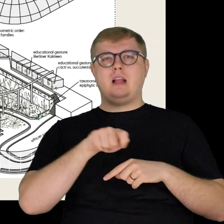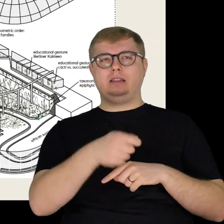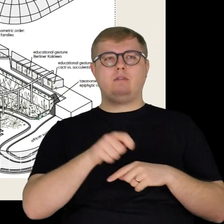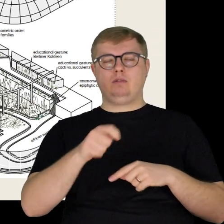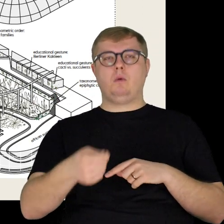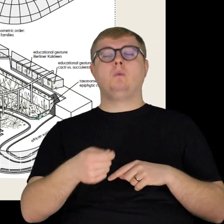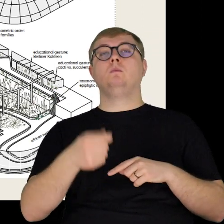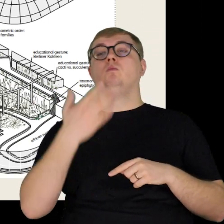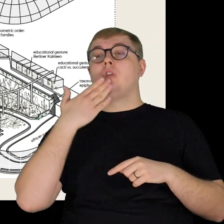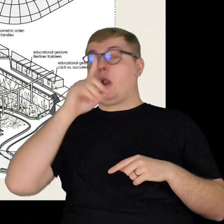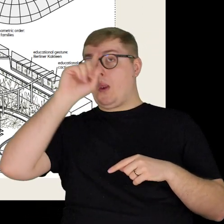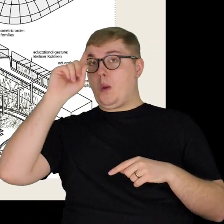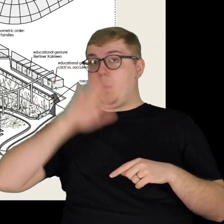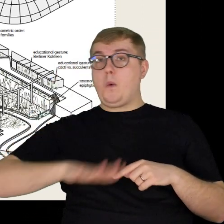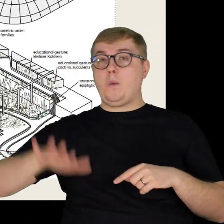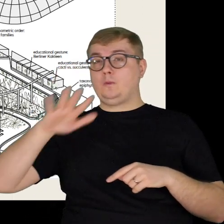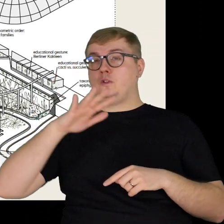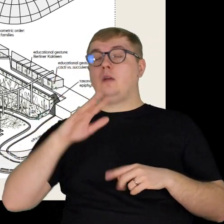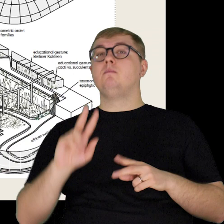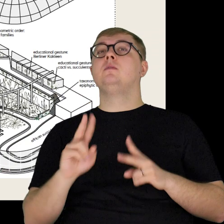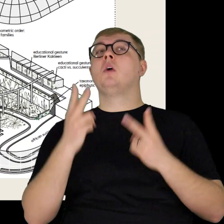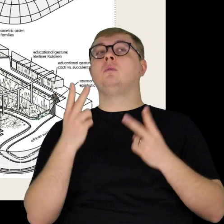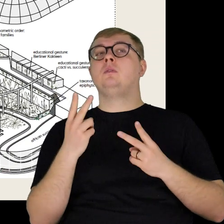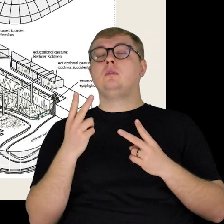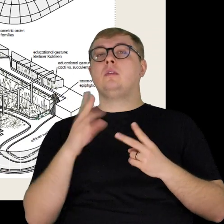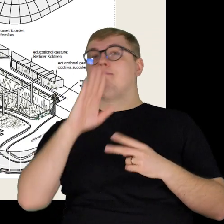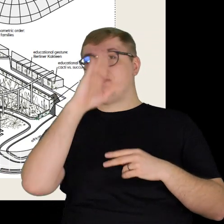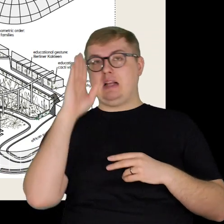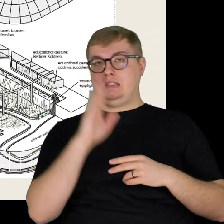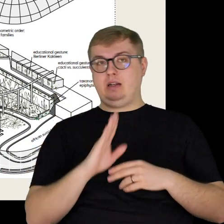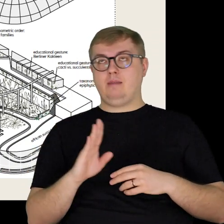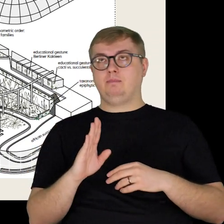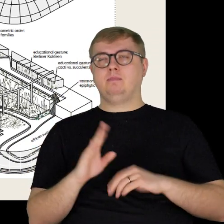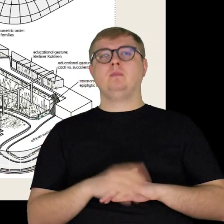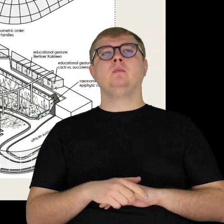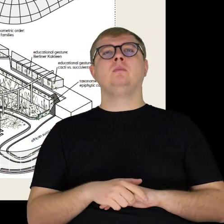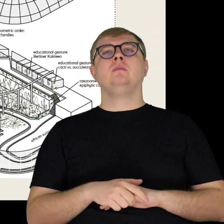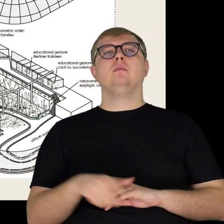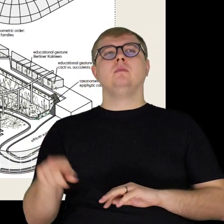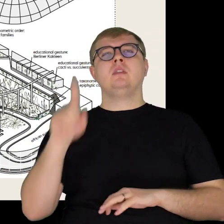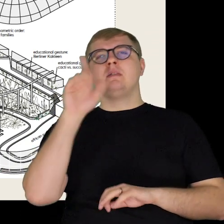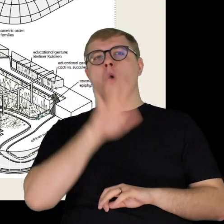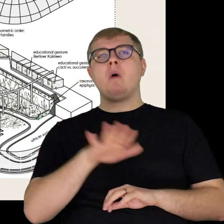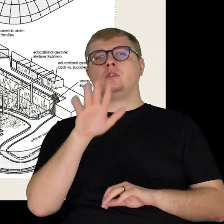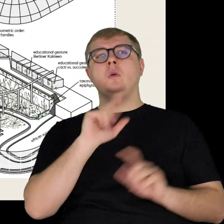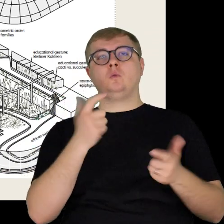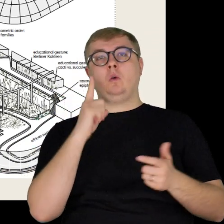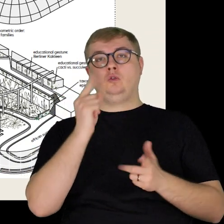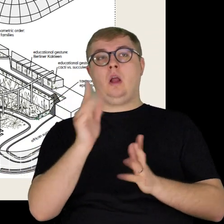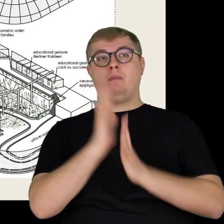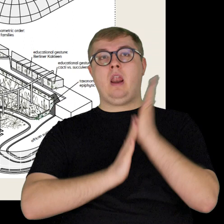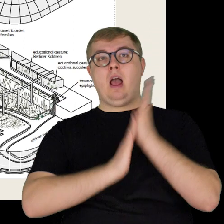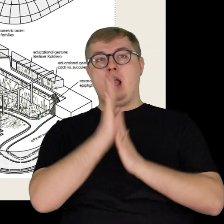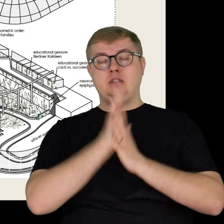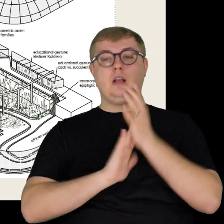Guarani community in Brazil, where this community go into the forest and they sort of go through a ceremony, and